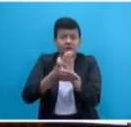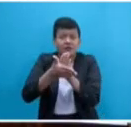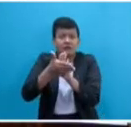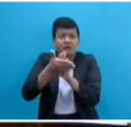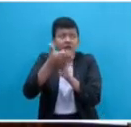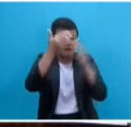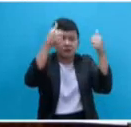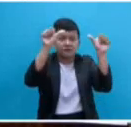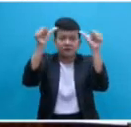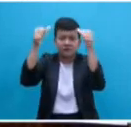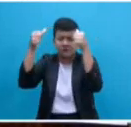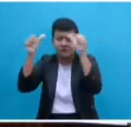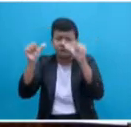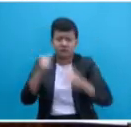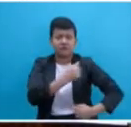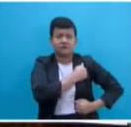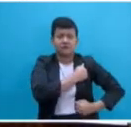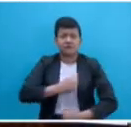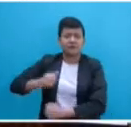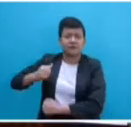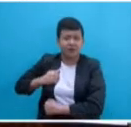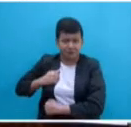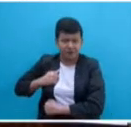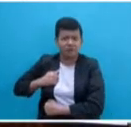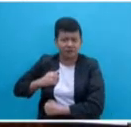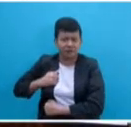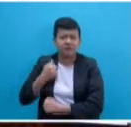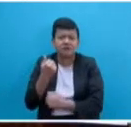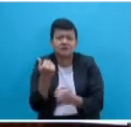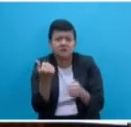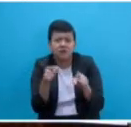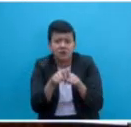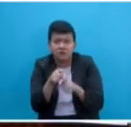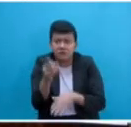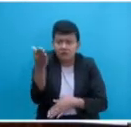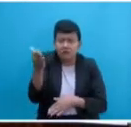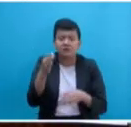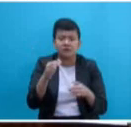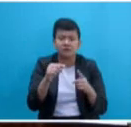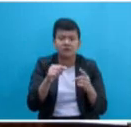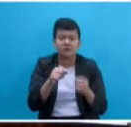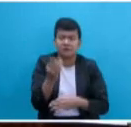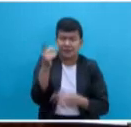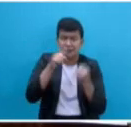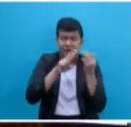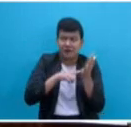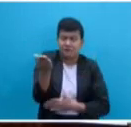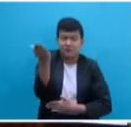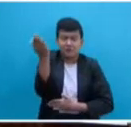commander of the then biggest United Nations peacekeeping operation going on in the world. He was in command of more